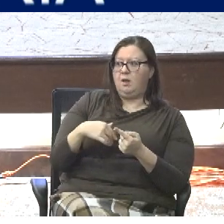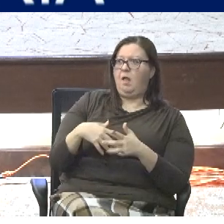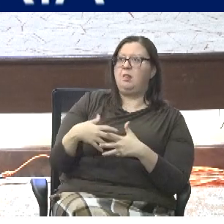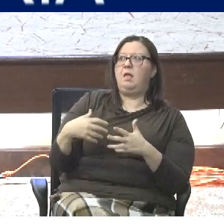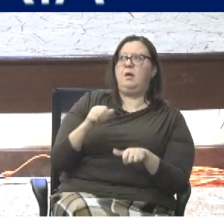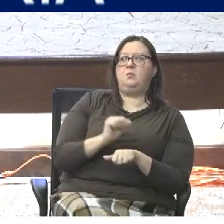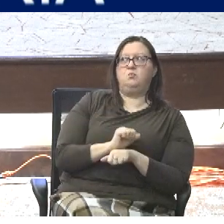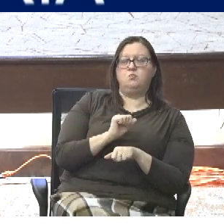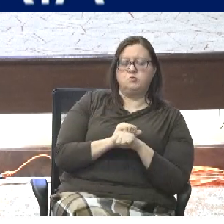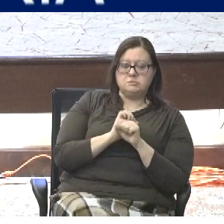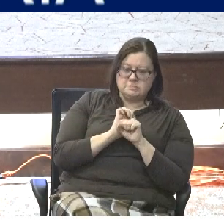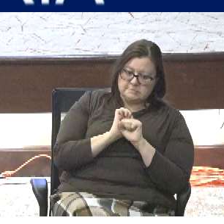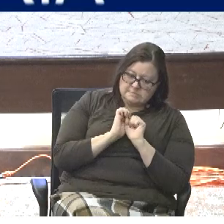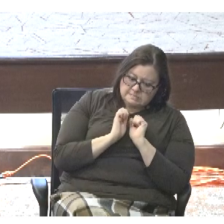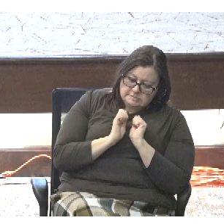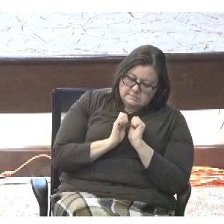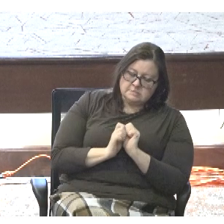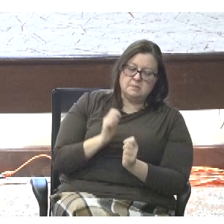of work.